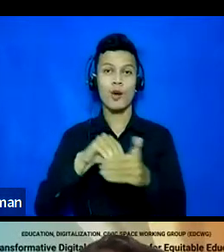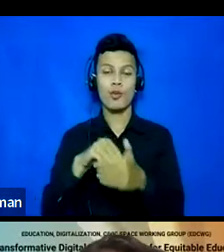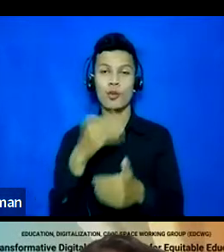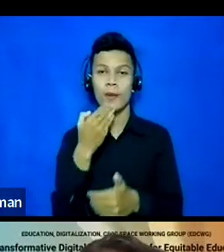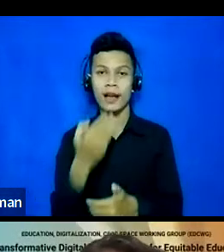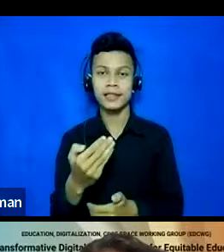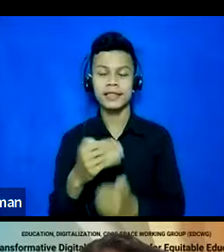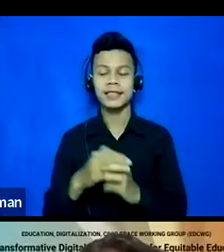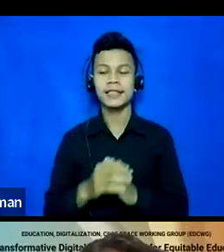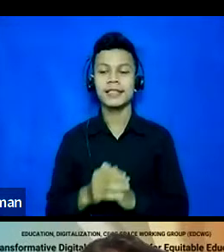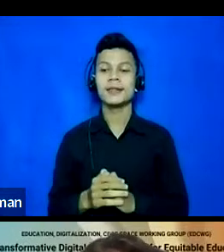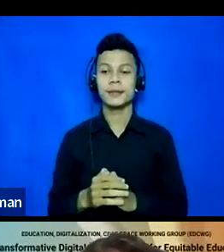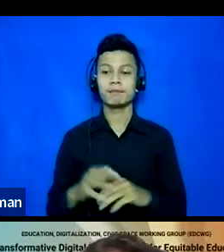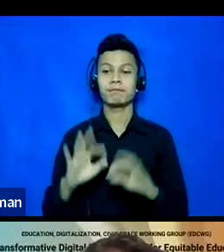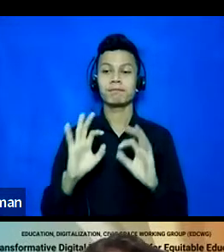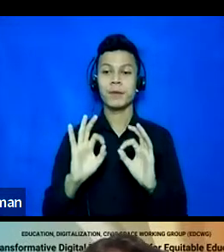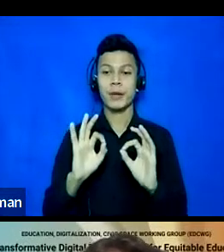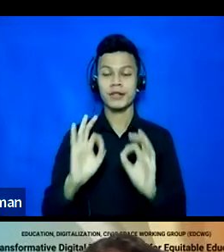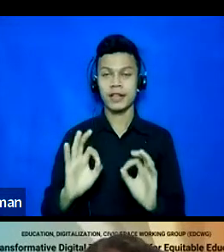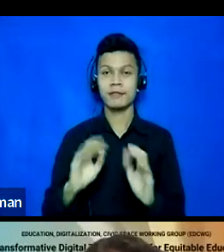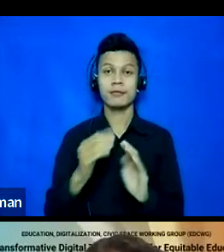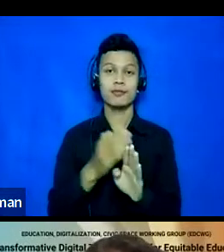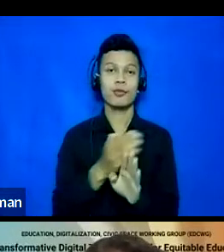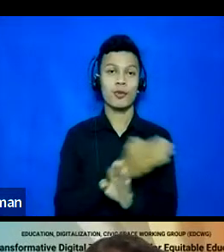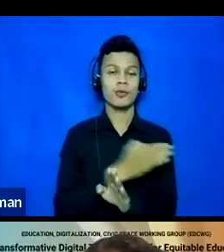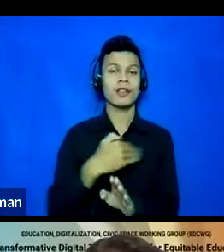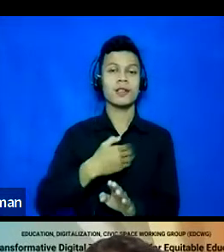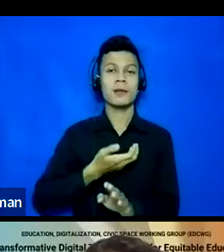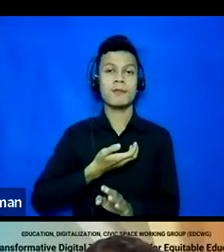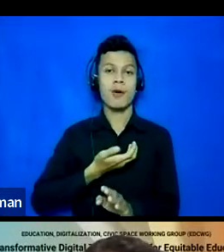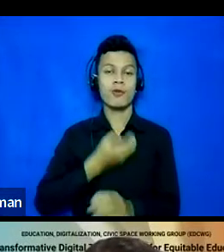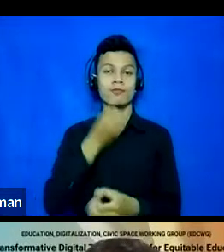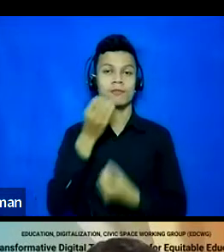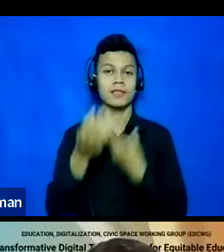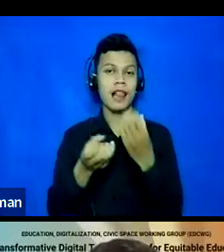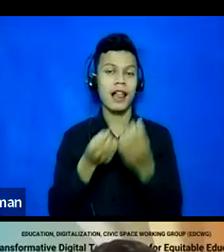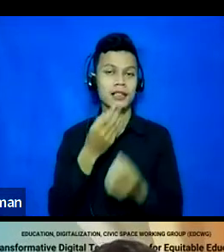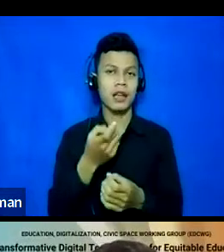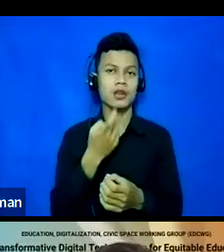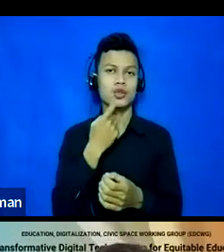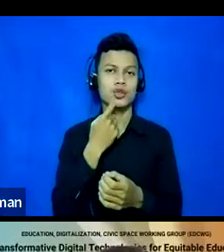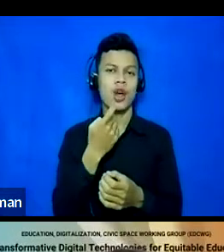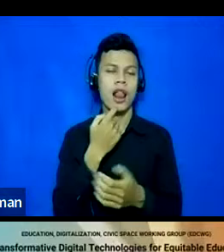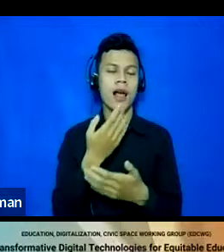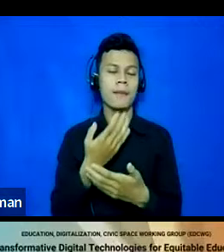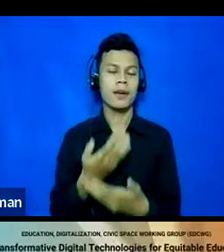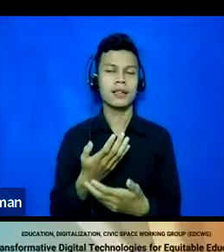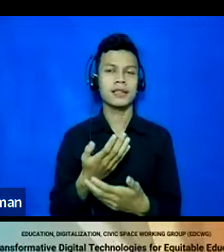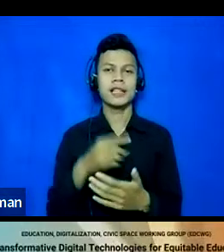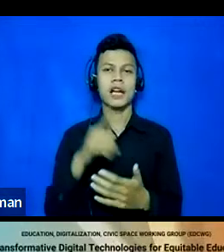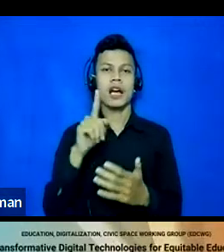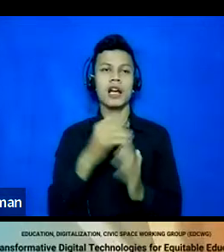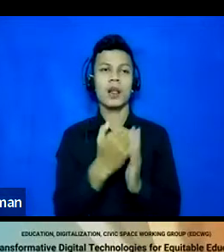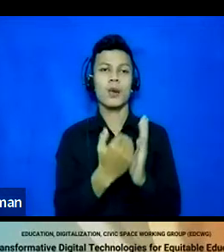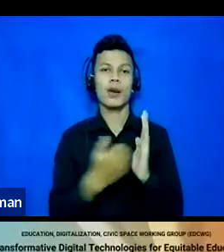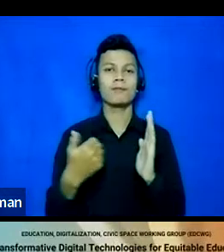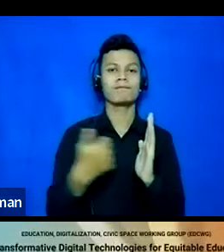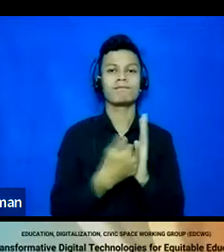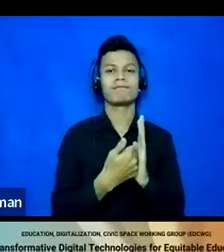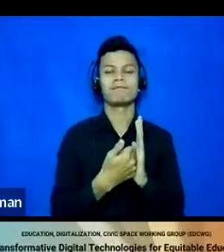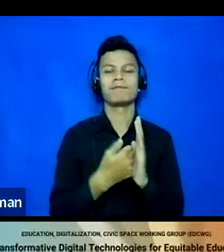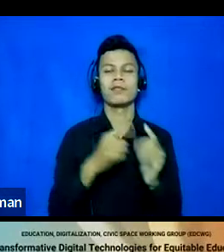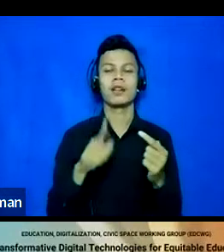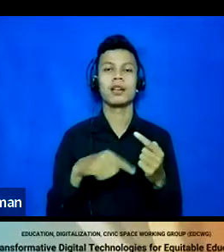next agenda, I would like to inform a couple of things, house rules for today's webinar. Firstly, for all the participants,